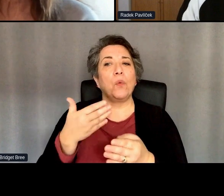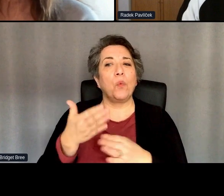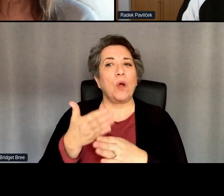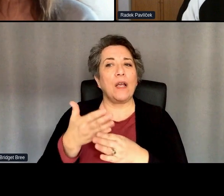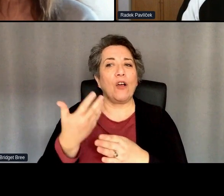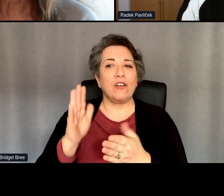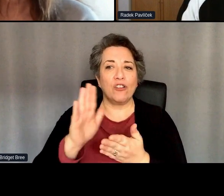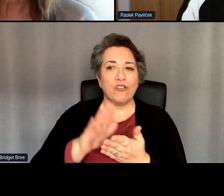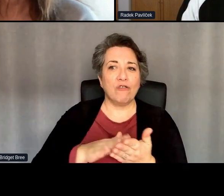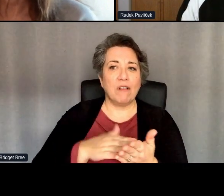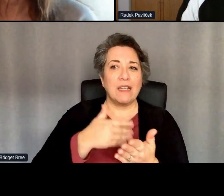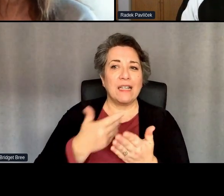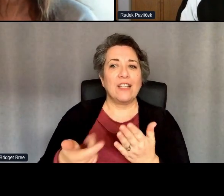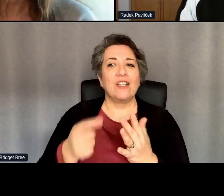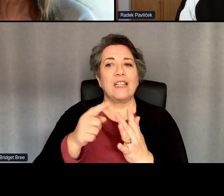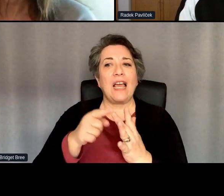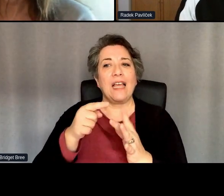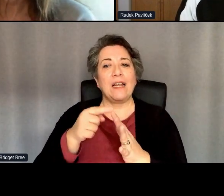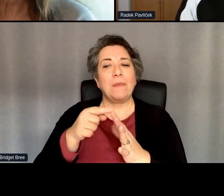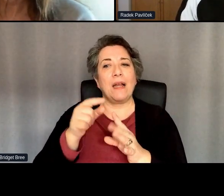the IAAP